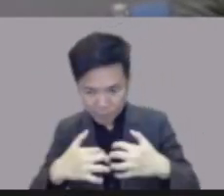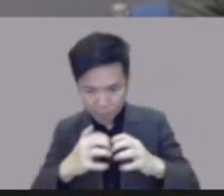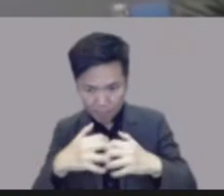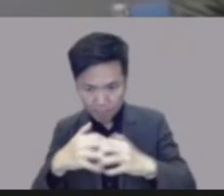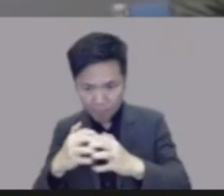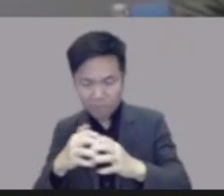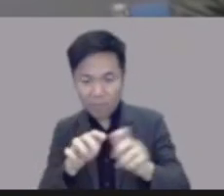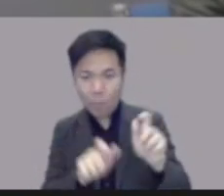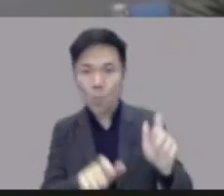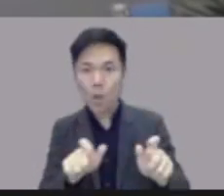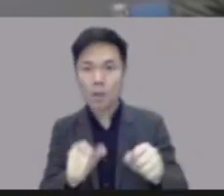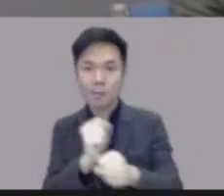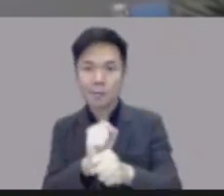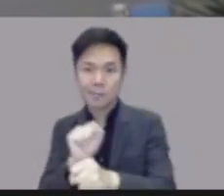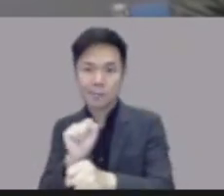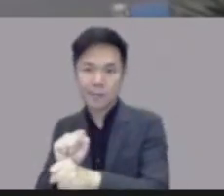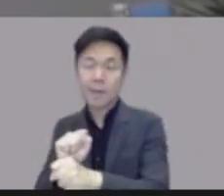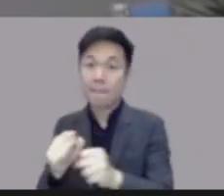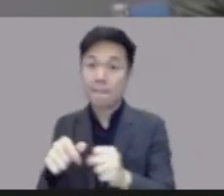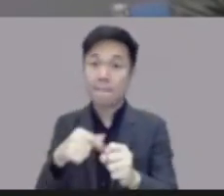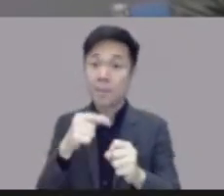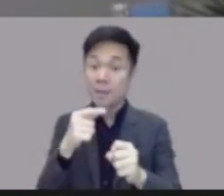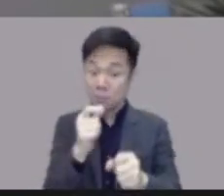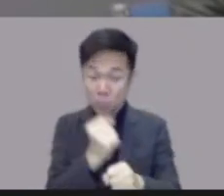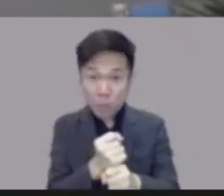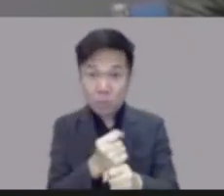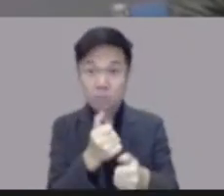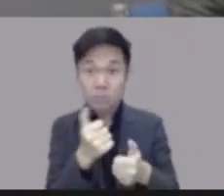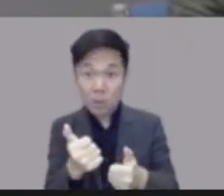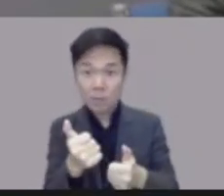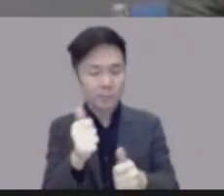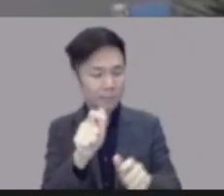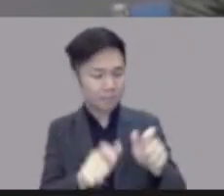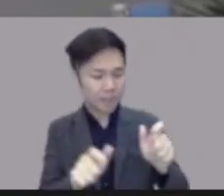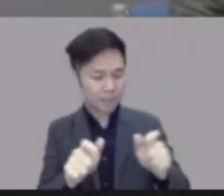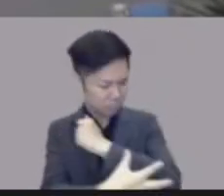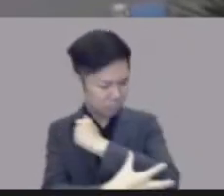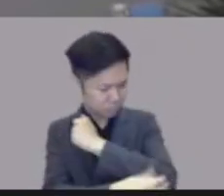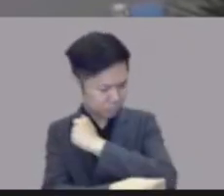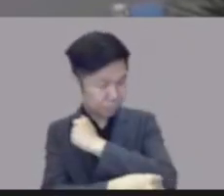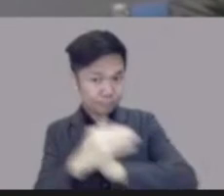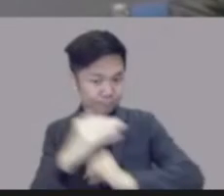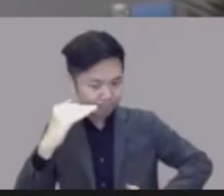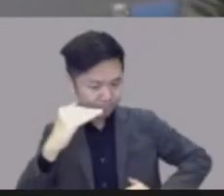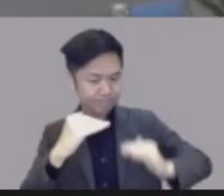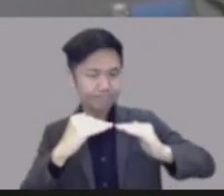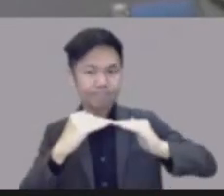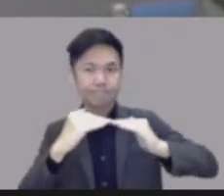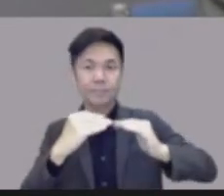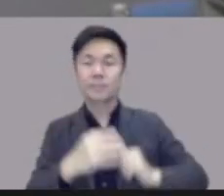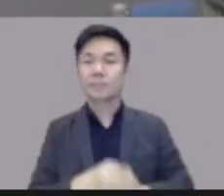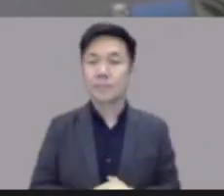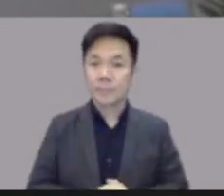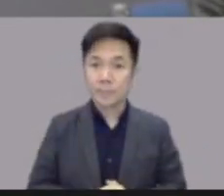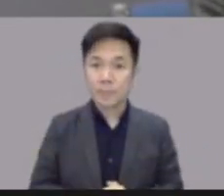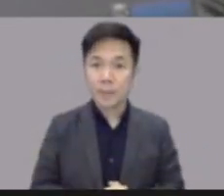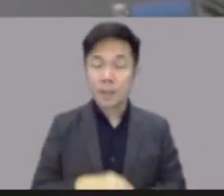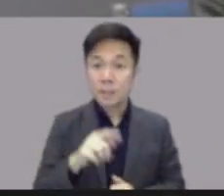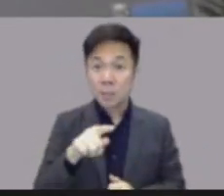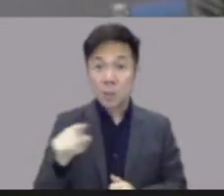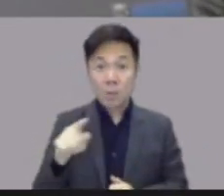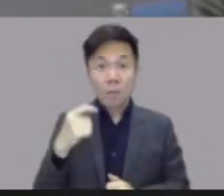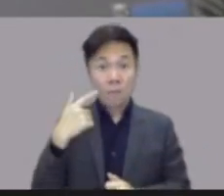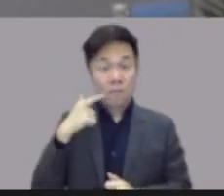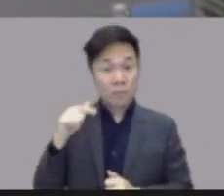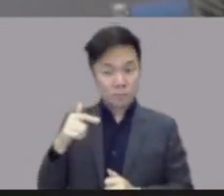but I would like to stress here is that local climate and sustainability actions not only for the local but for the national and